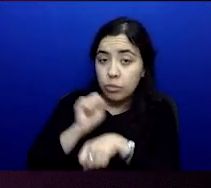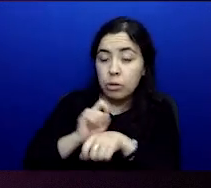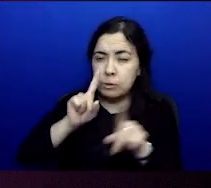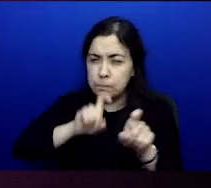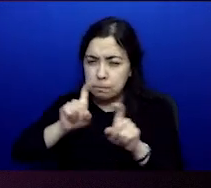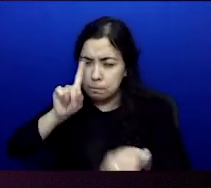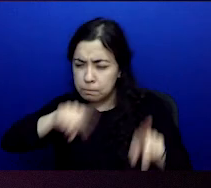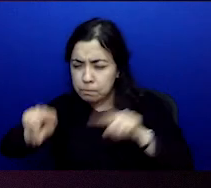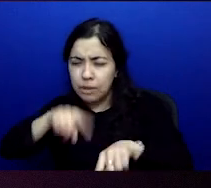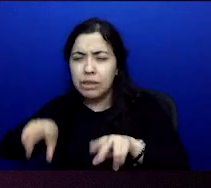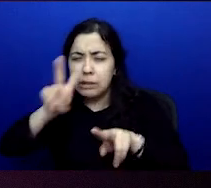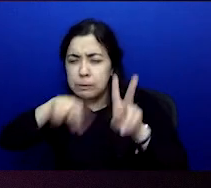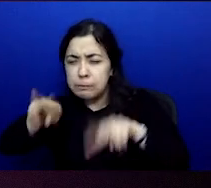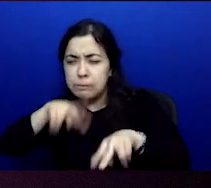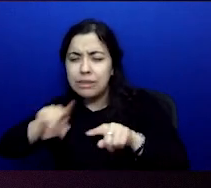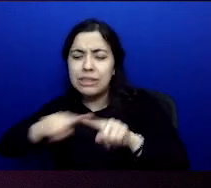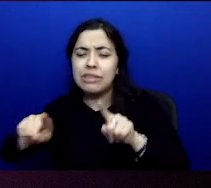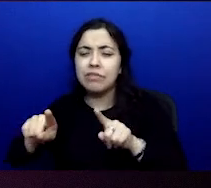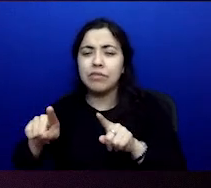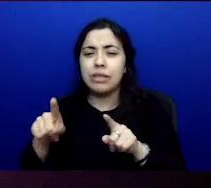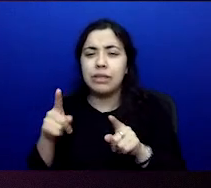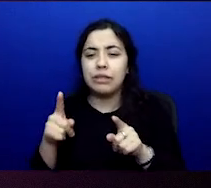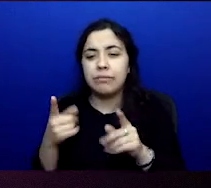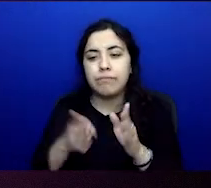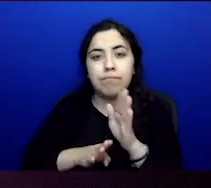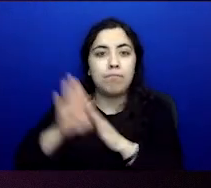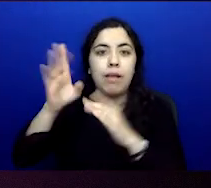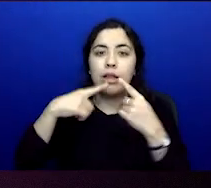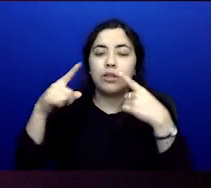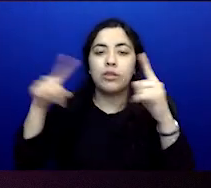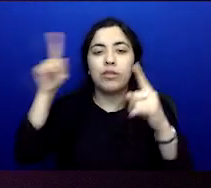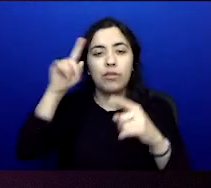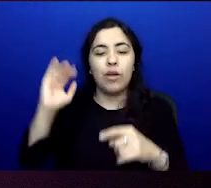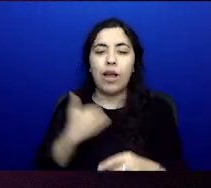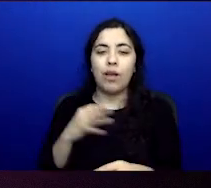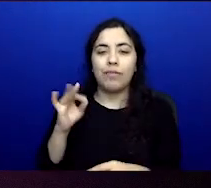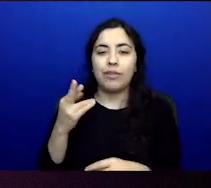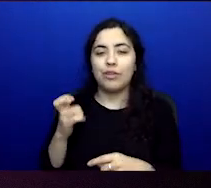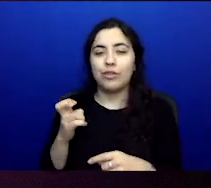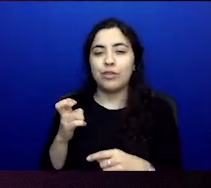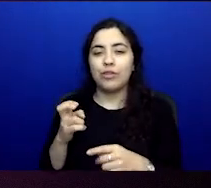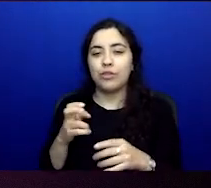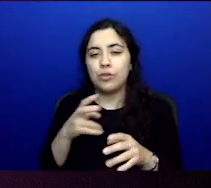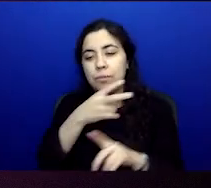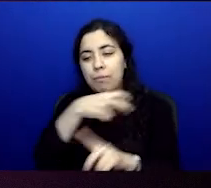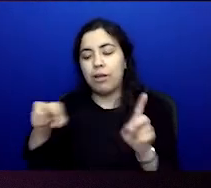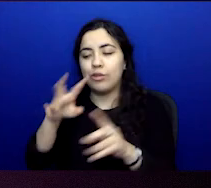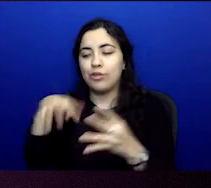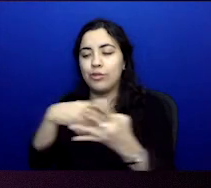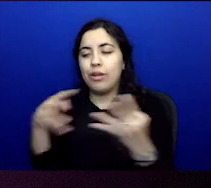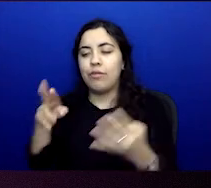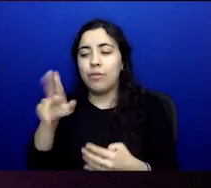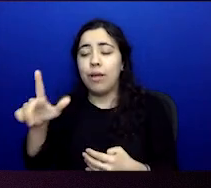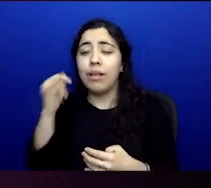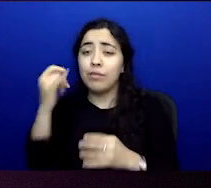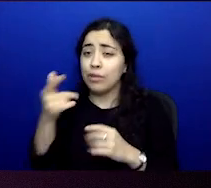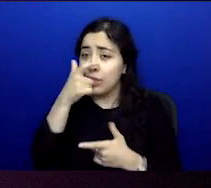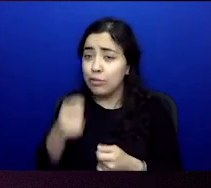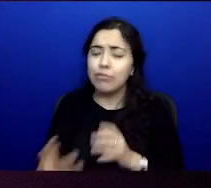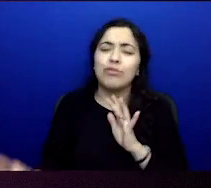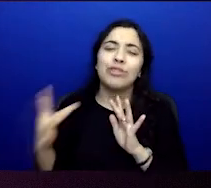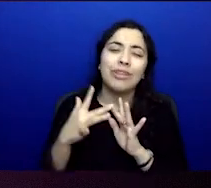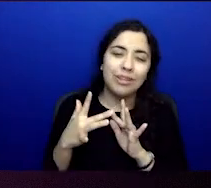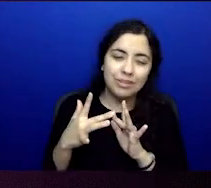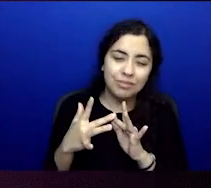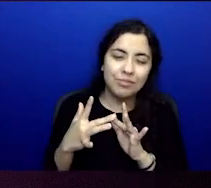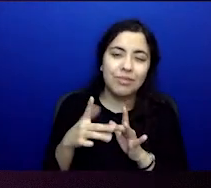different milestones on shipping this feature, as well as our roadmap to fully migrate to GraphQL. So if you're interested, feel free to reach out to me